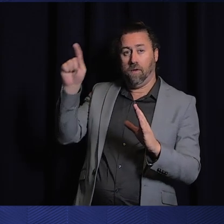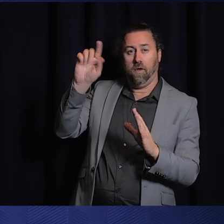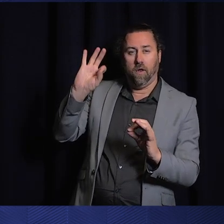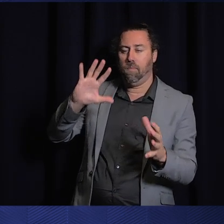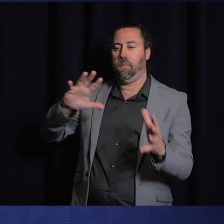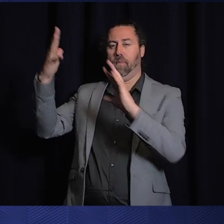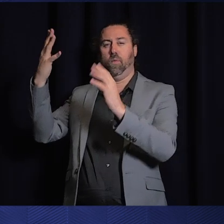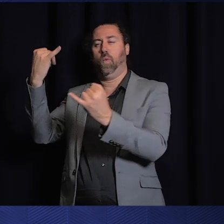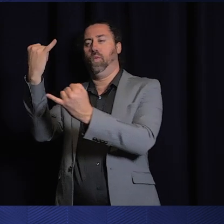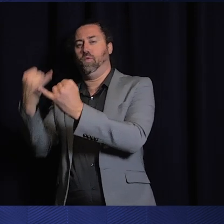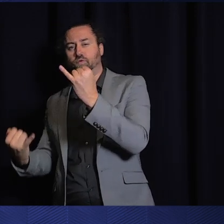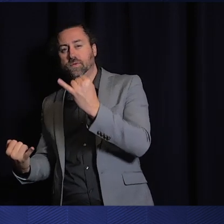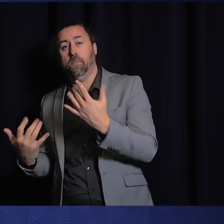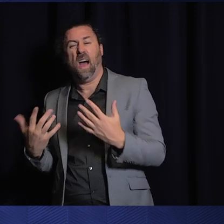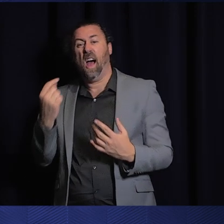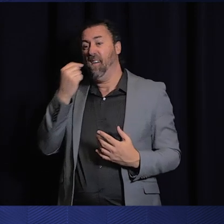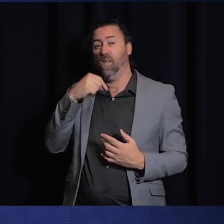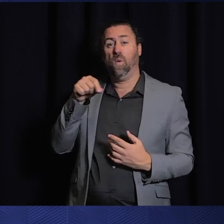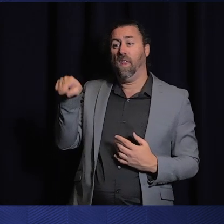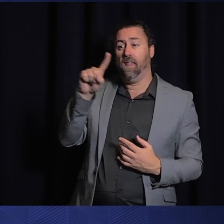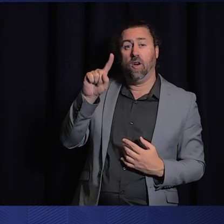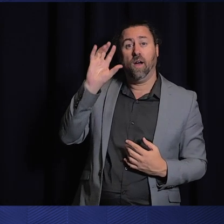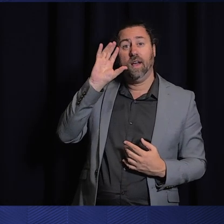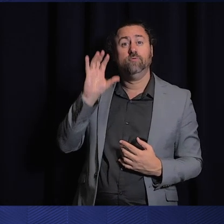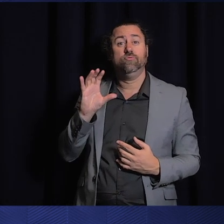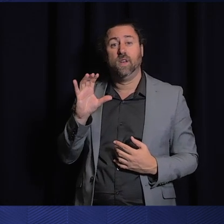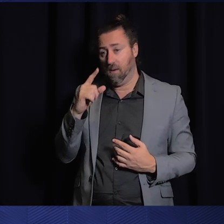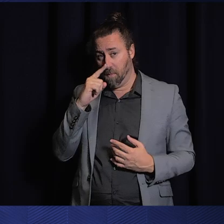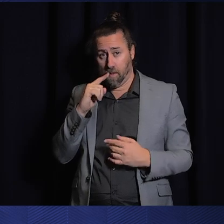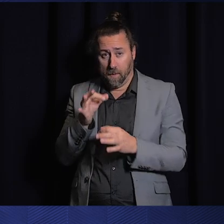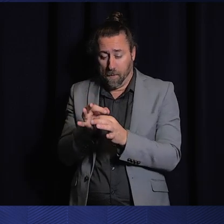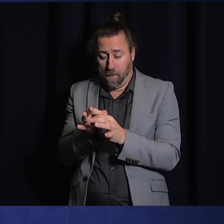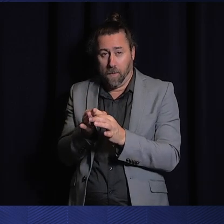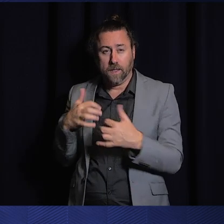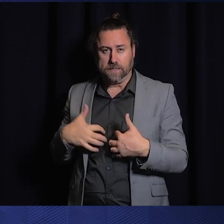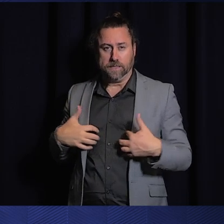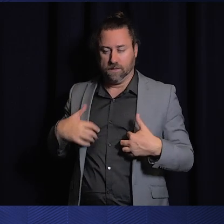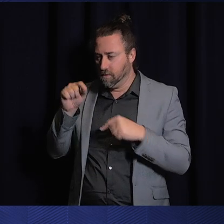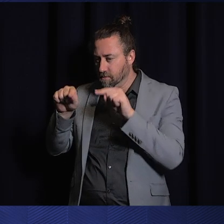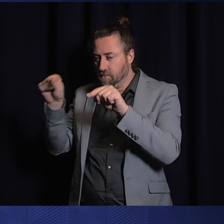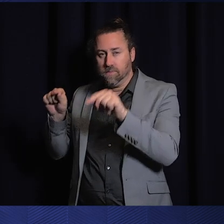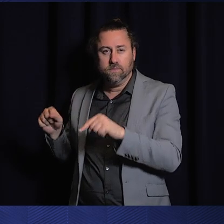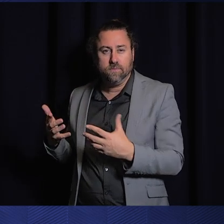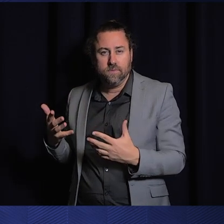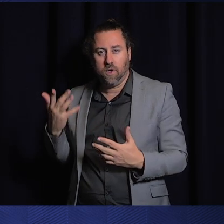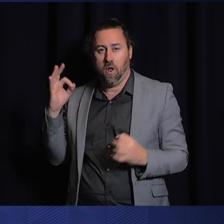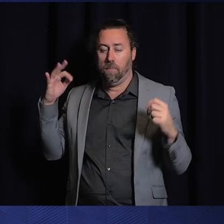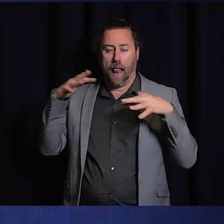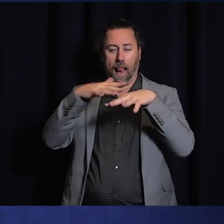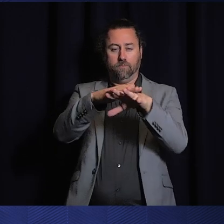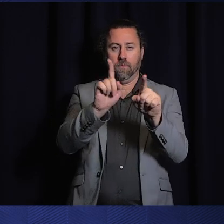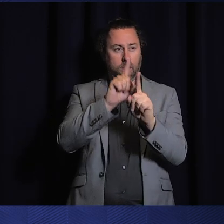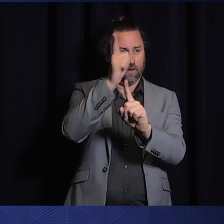the fact that there are some countries with a lower density of population, or also the fact that we are less able to access